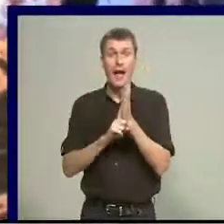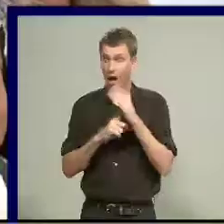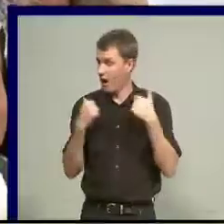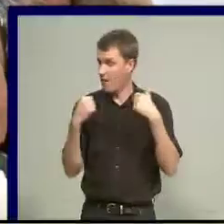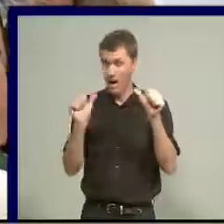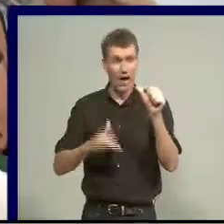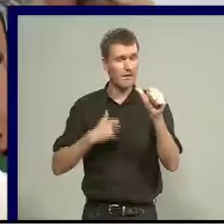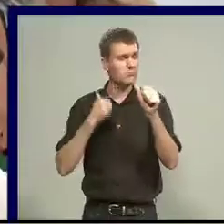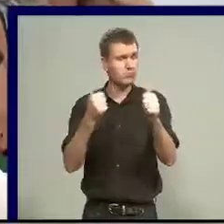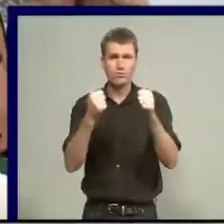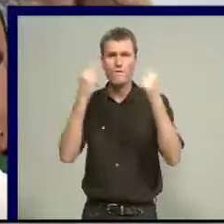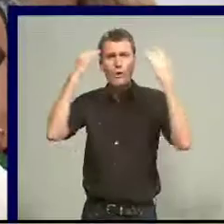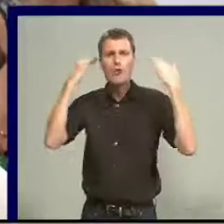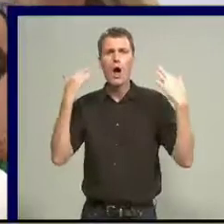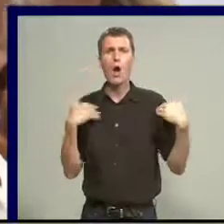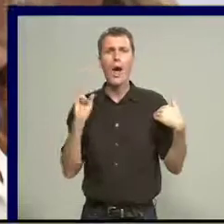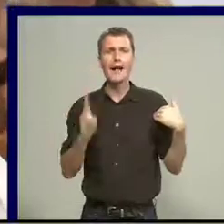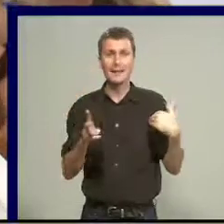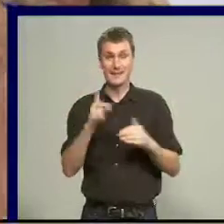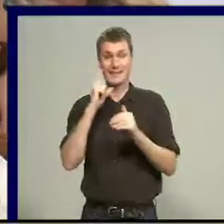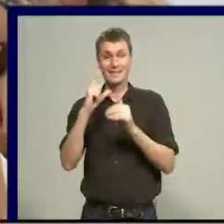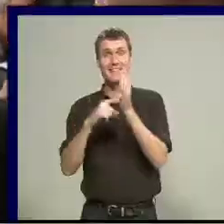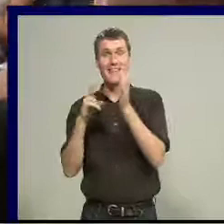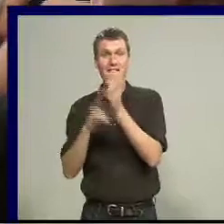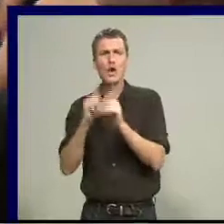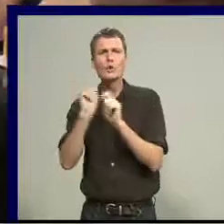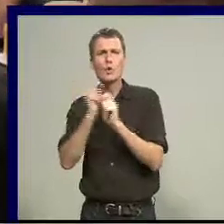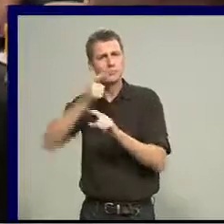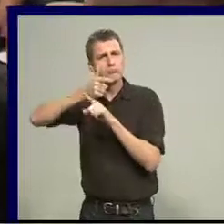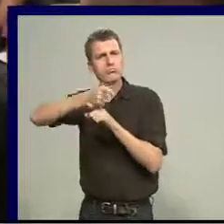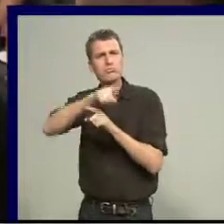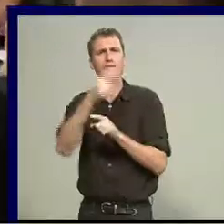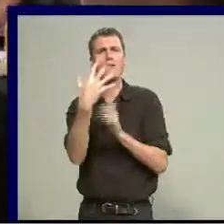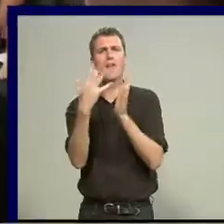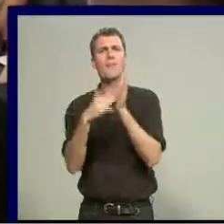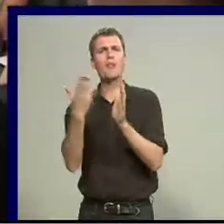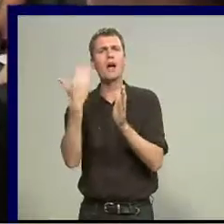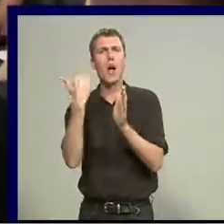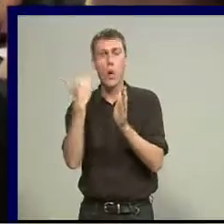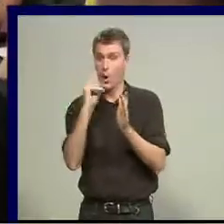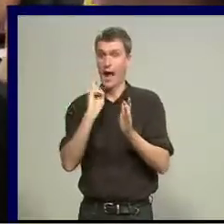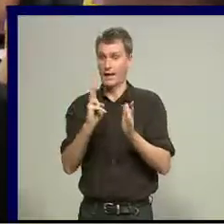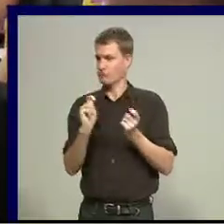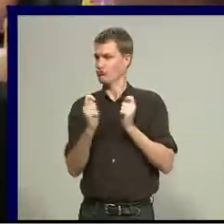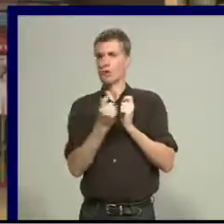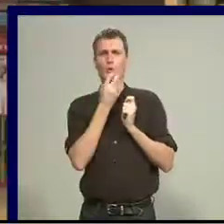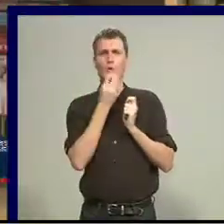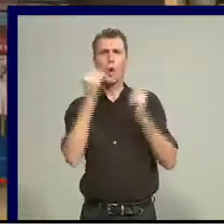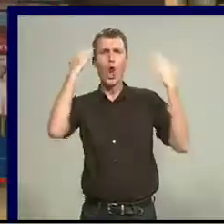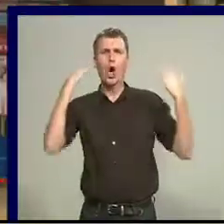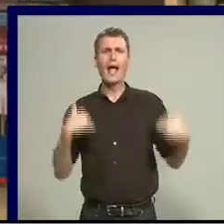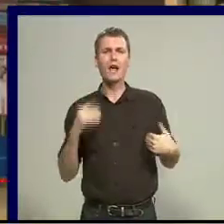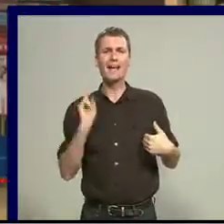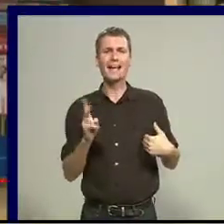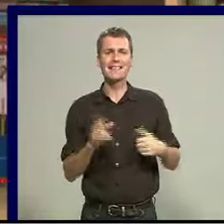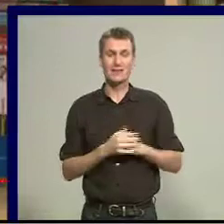back. CTV News caught up with Libby 5 months ago as she was adjusting to having long hair again. The only thing for me that made me